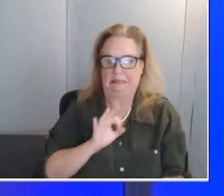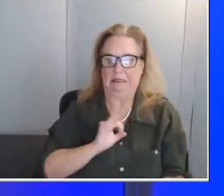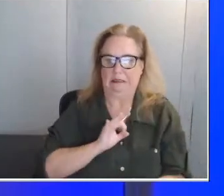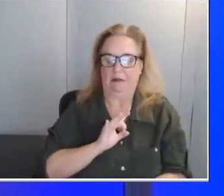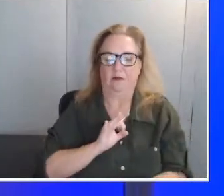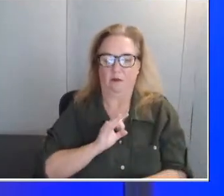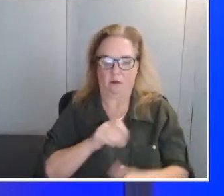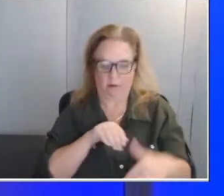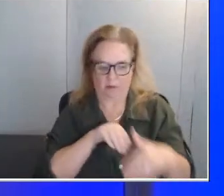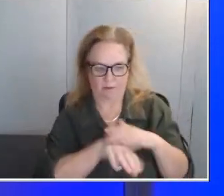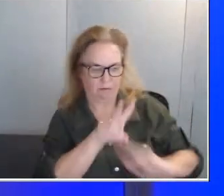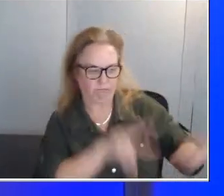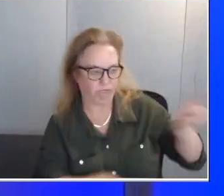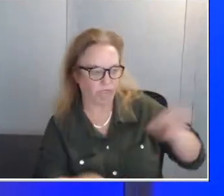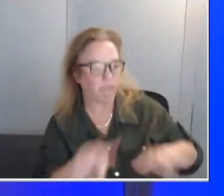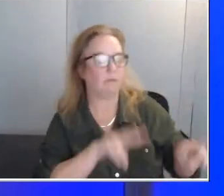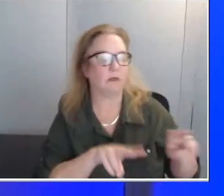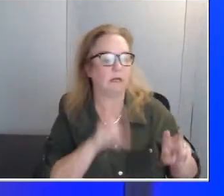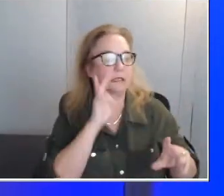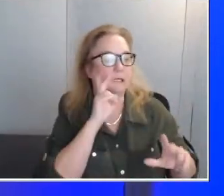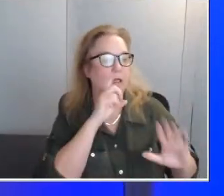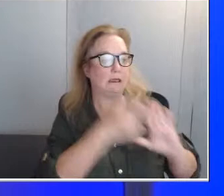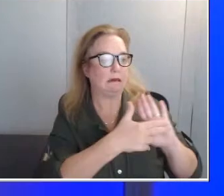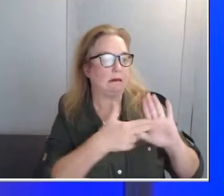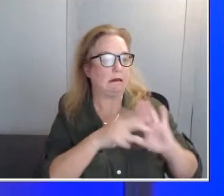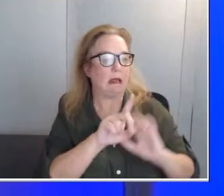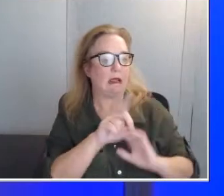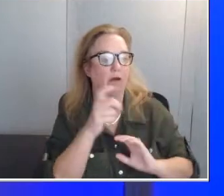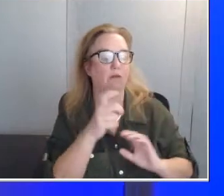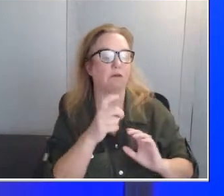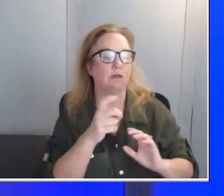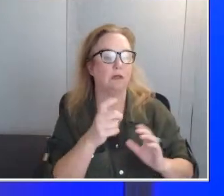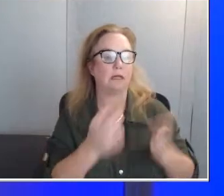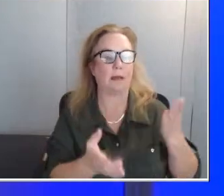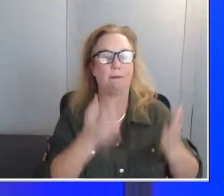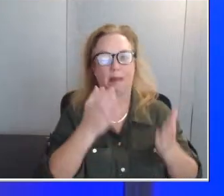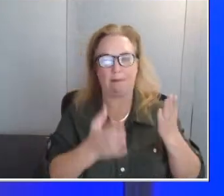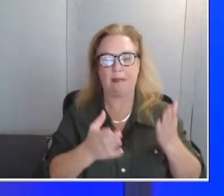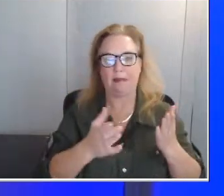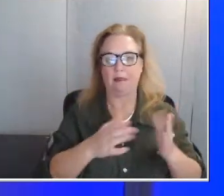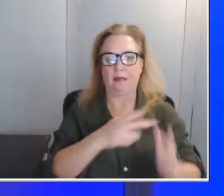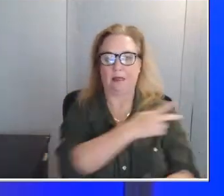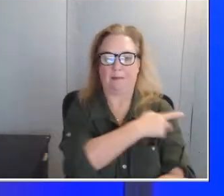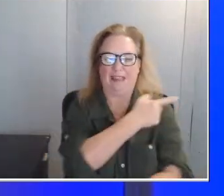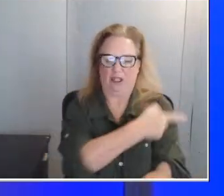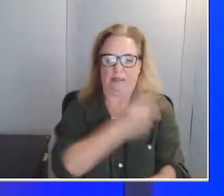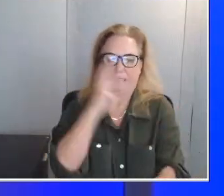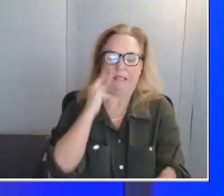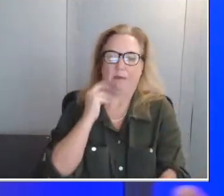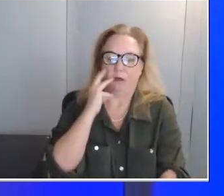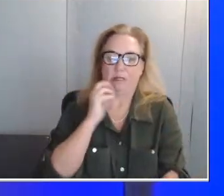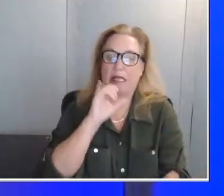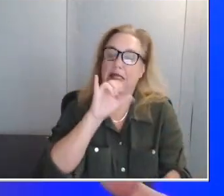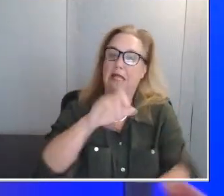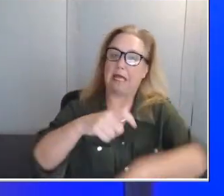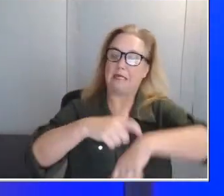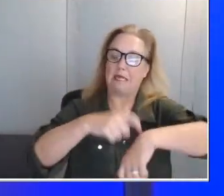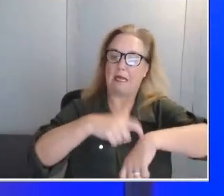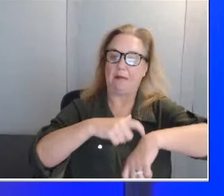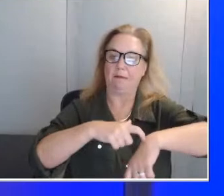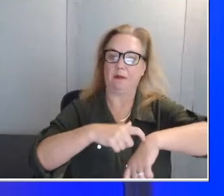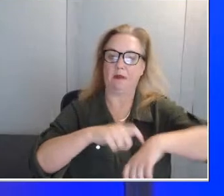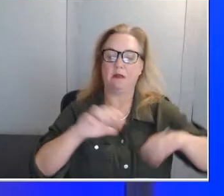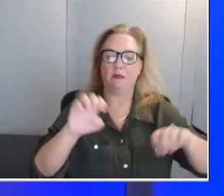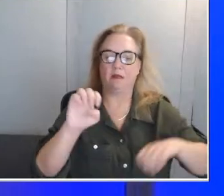them, and they'll find whatever diagnosis that the patient may be presenting with. And then at that point, they will be seen by our emergency